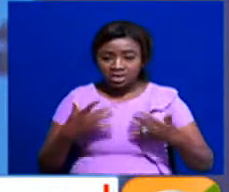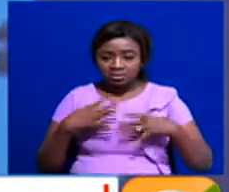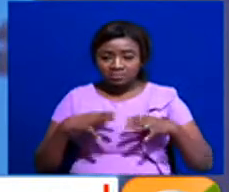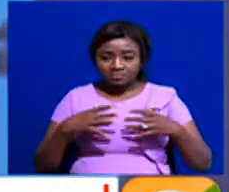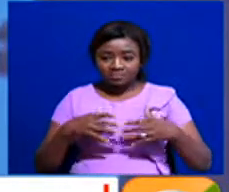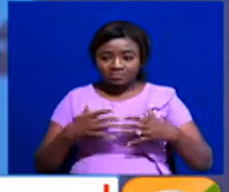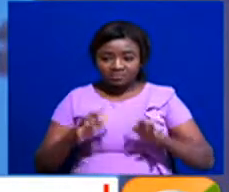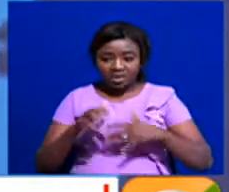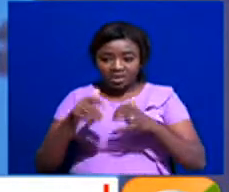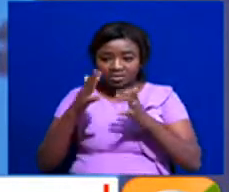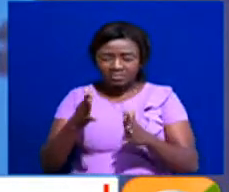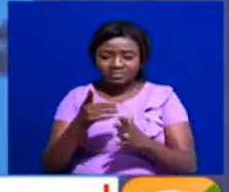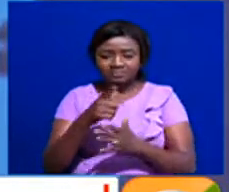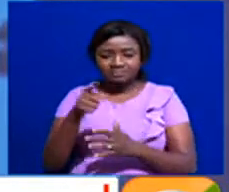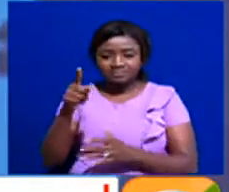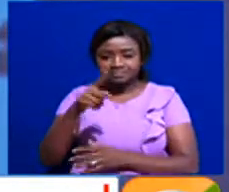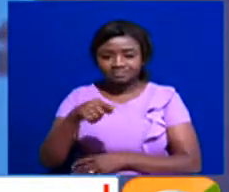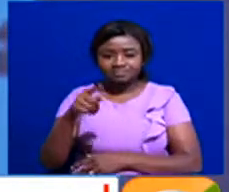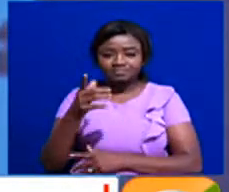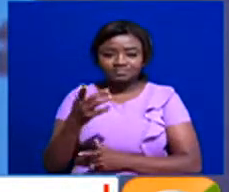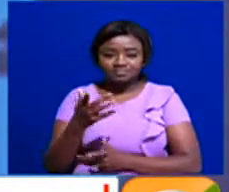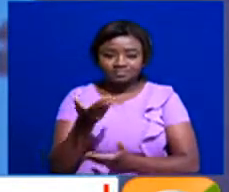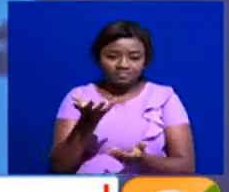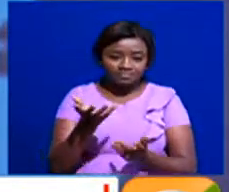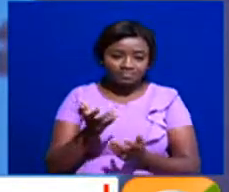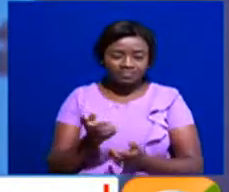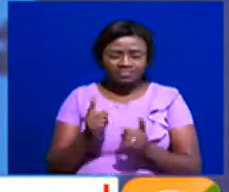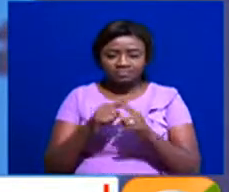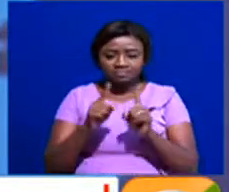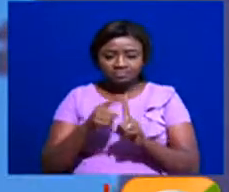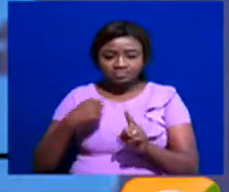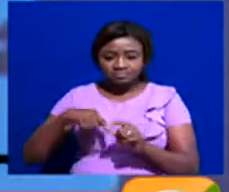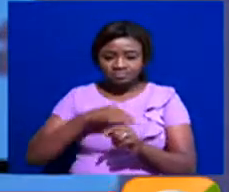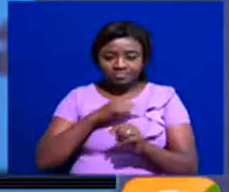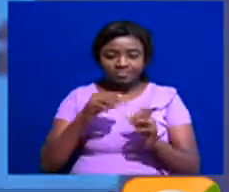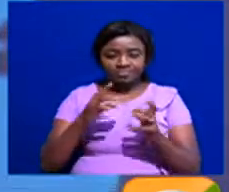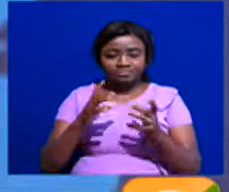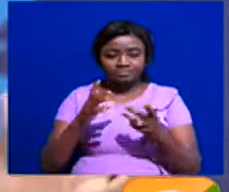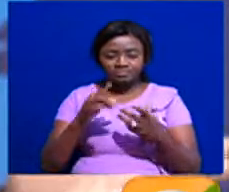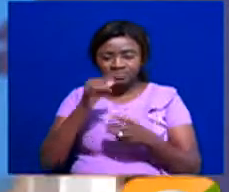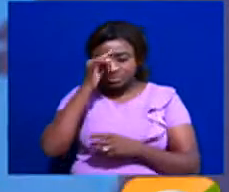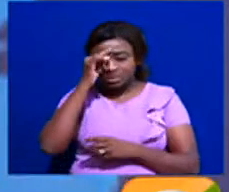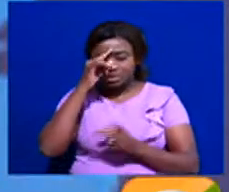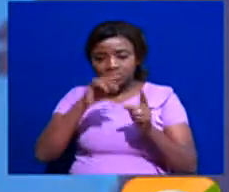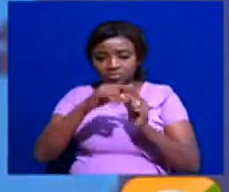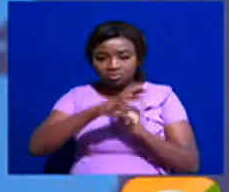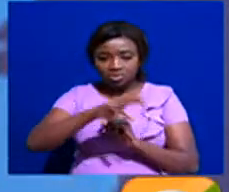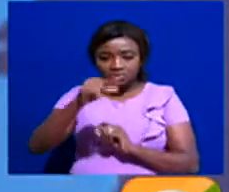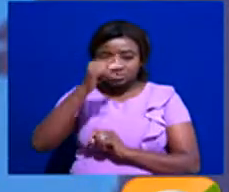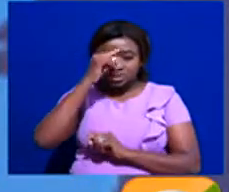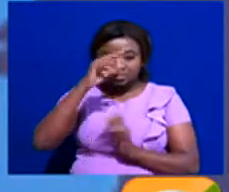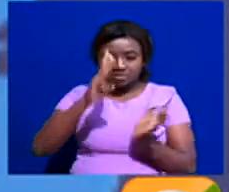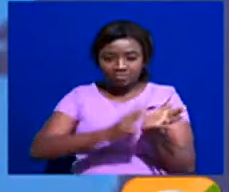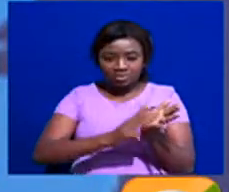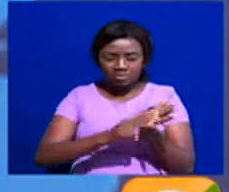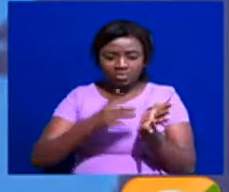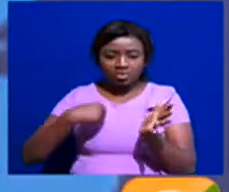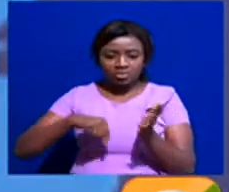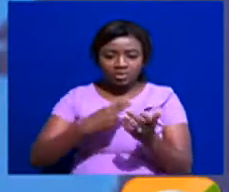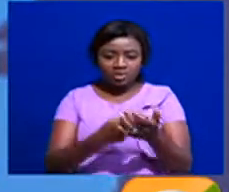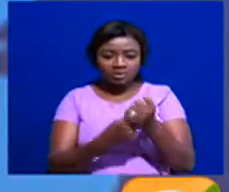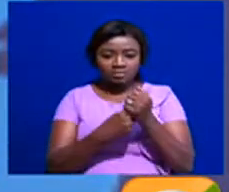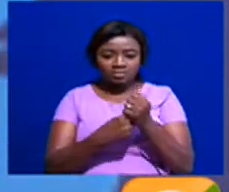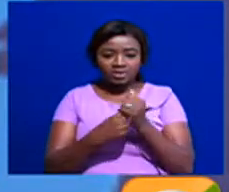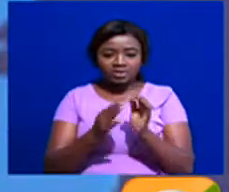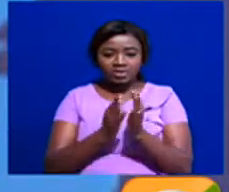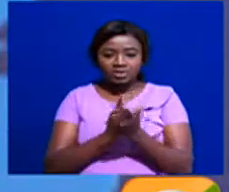dependent on tobacco farming. But as a government, as a county government of Migori, in partnership with WHO, the Ministry